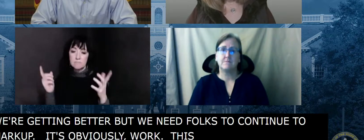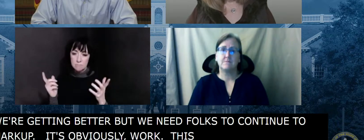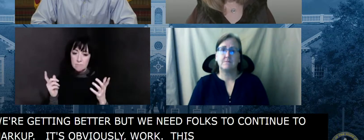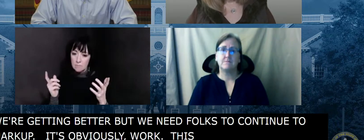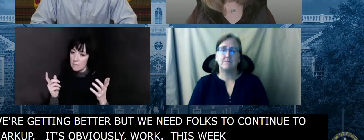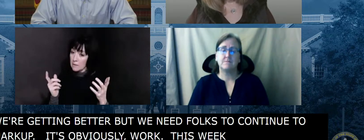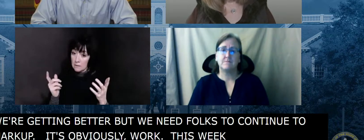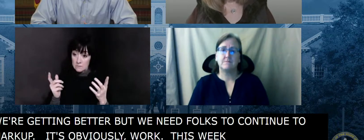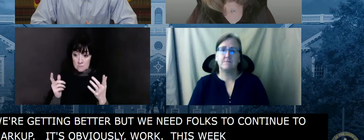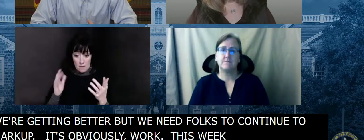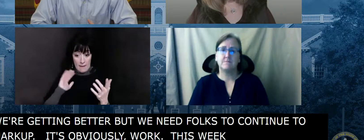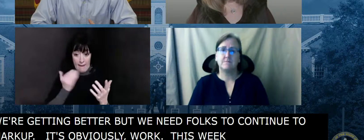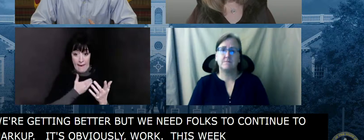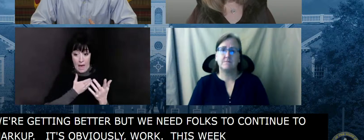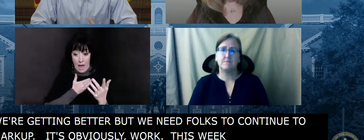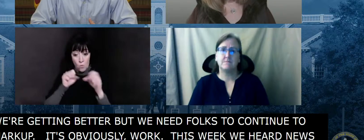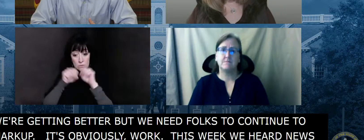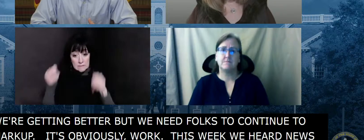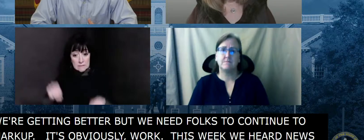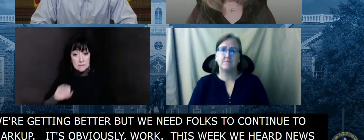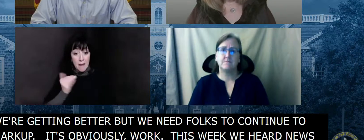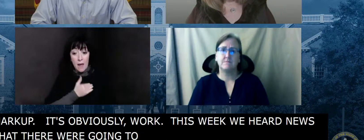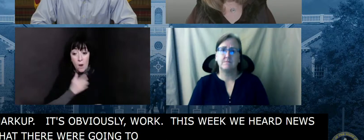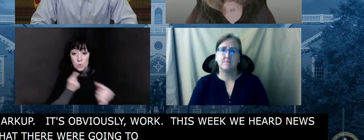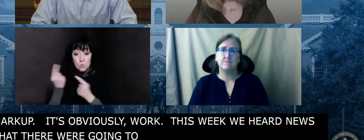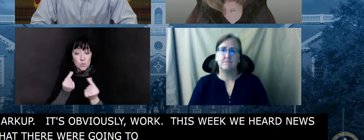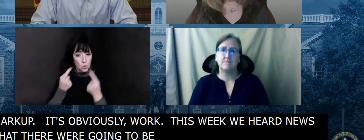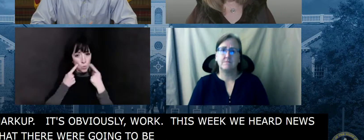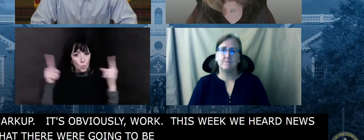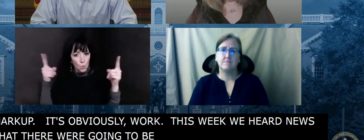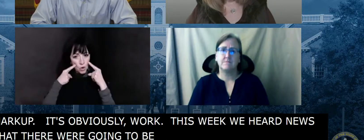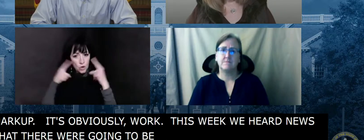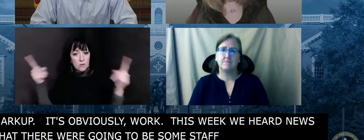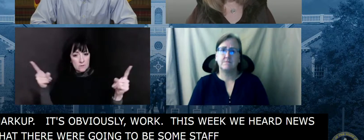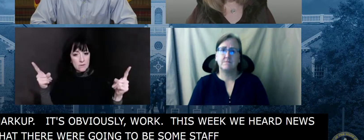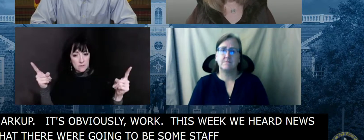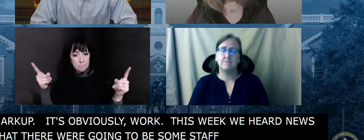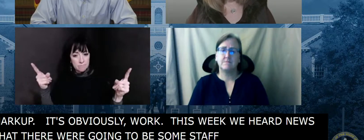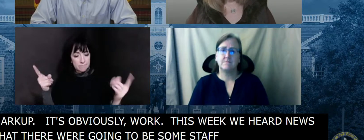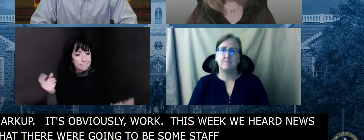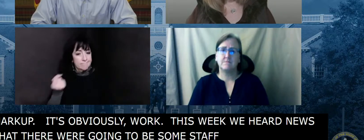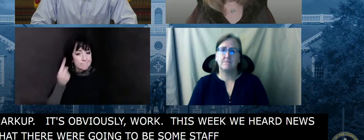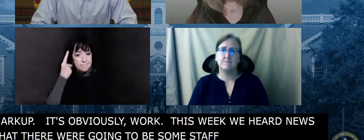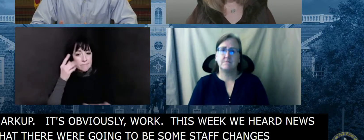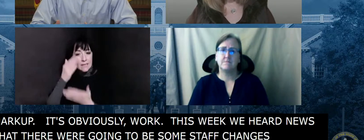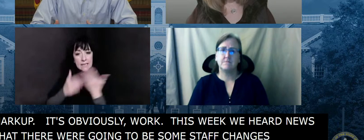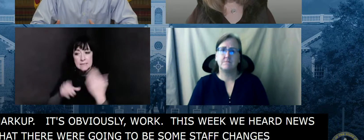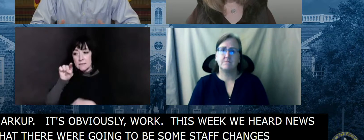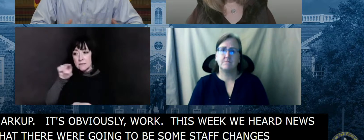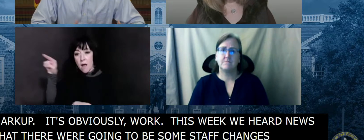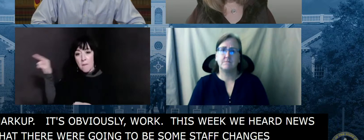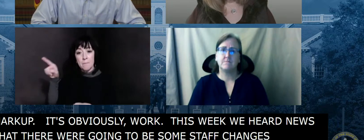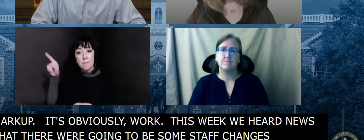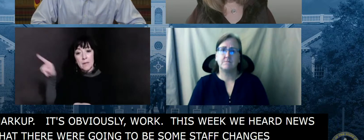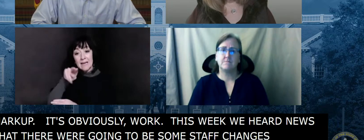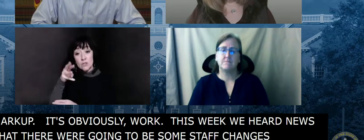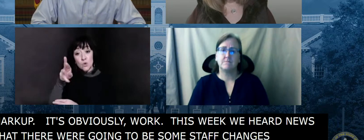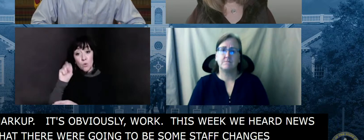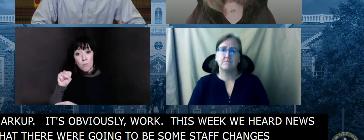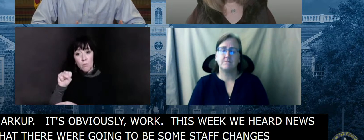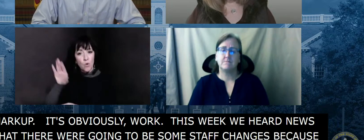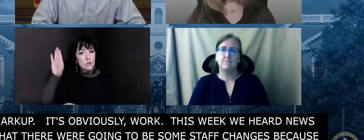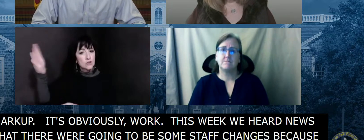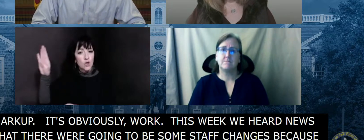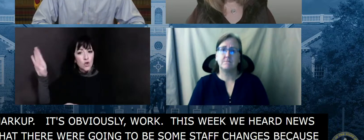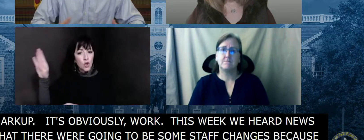were gonna be some staff changes at the Nemours because their business is way down.